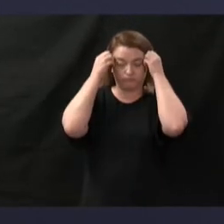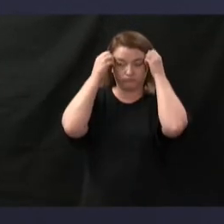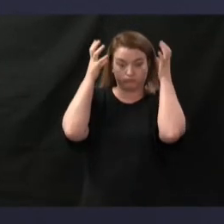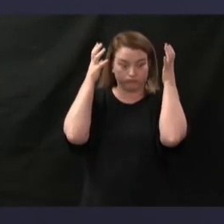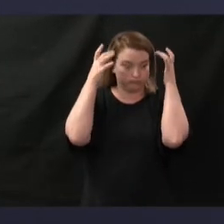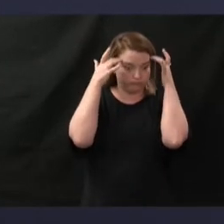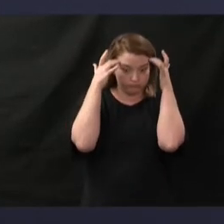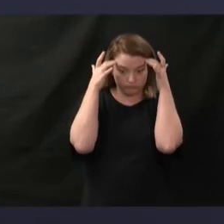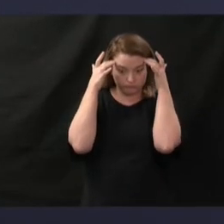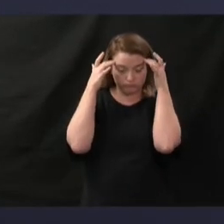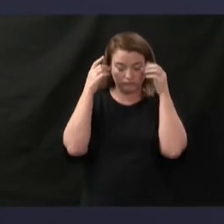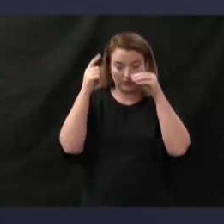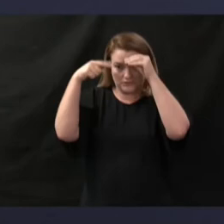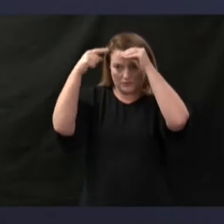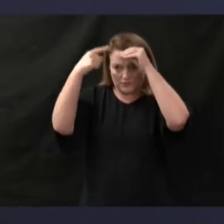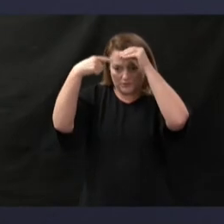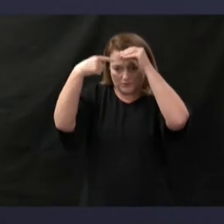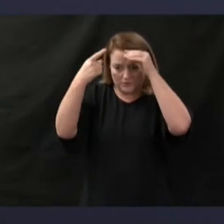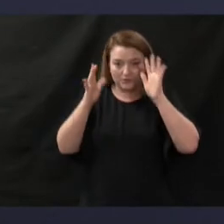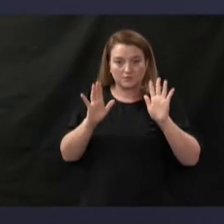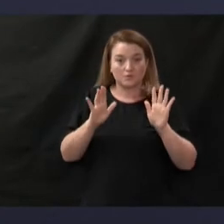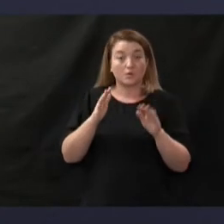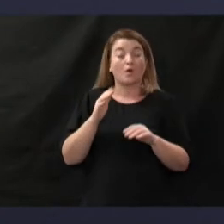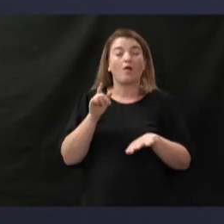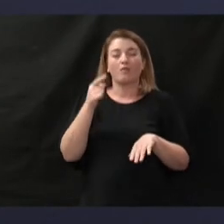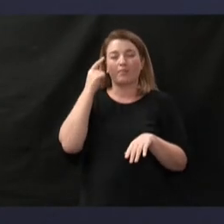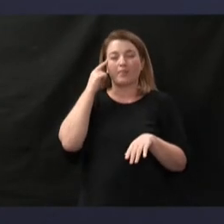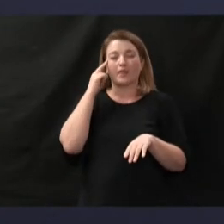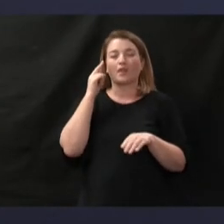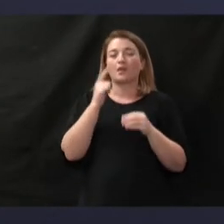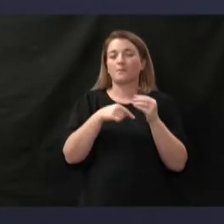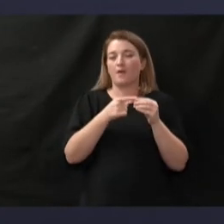you about the stick vowels,